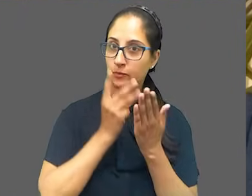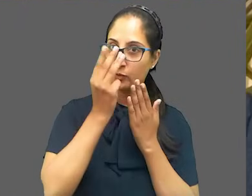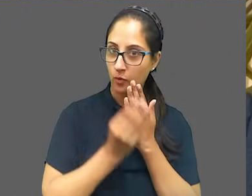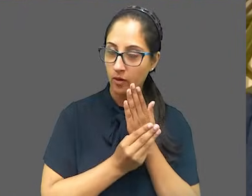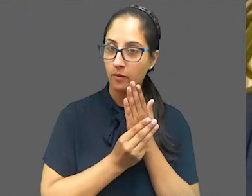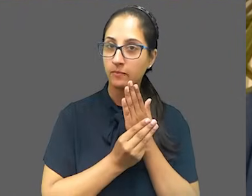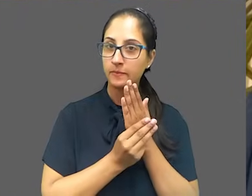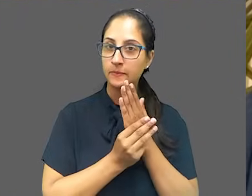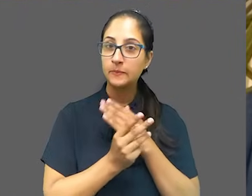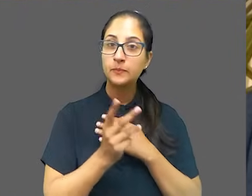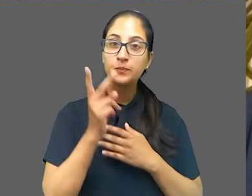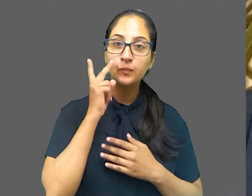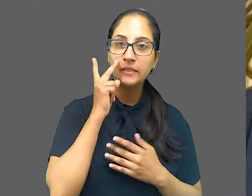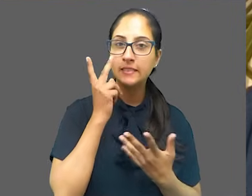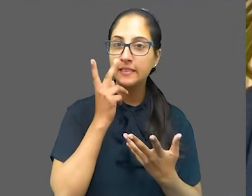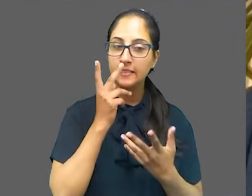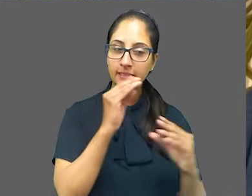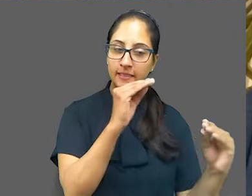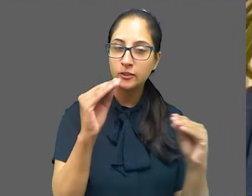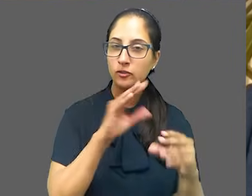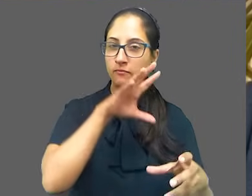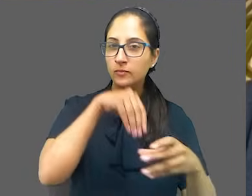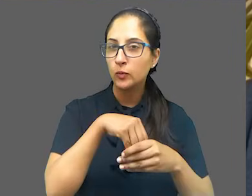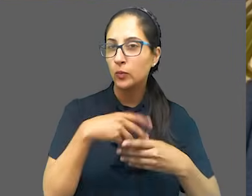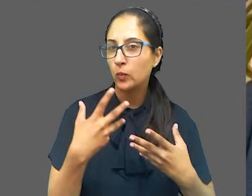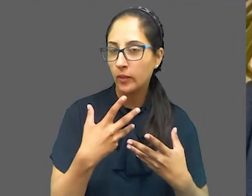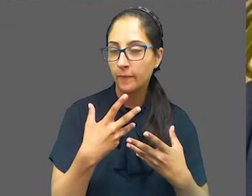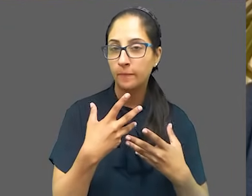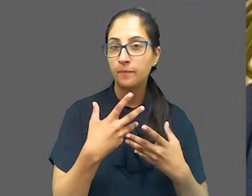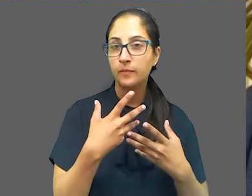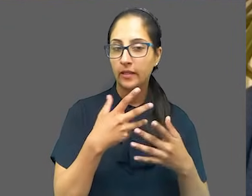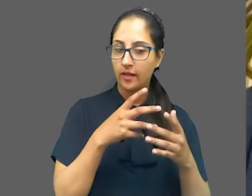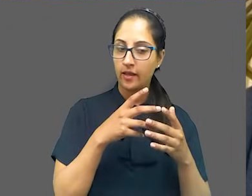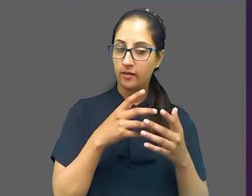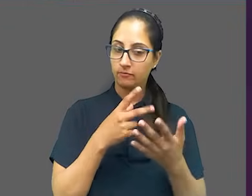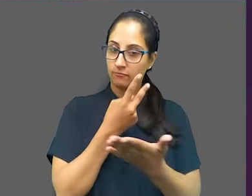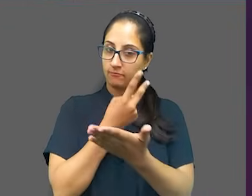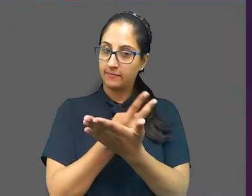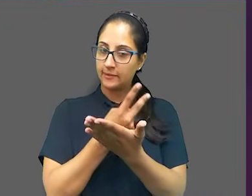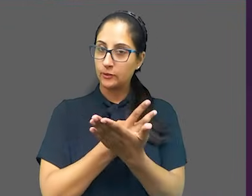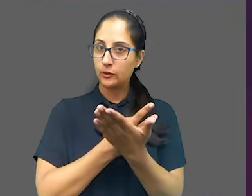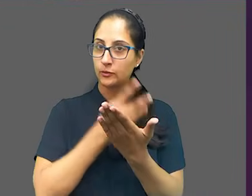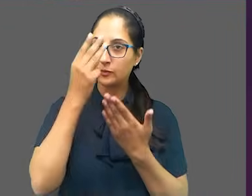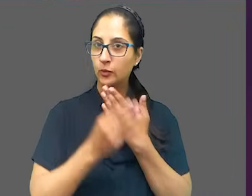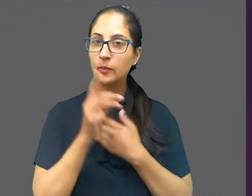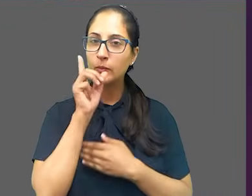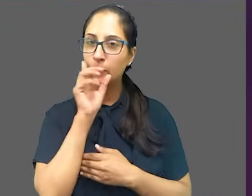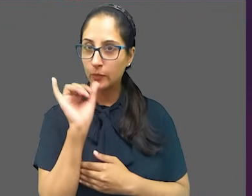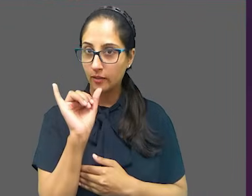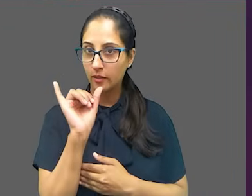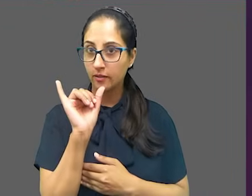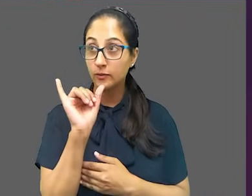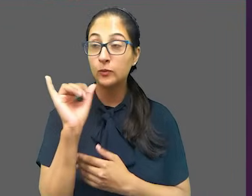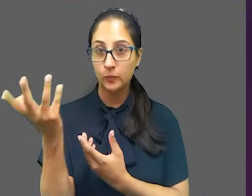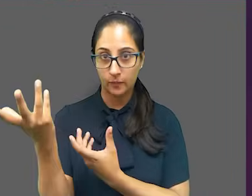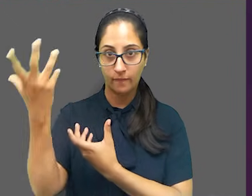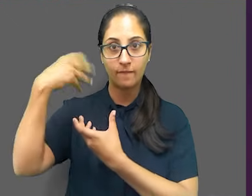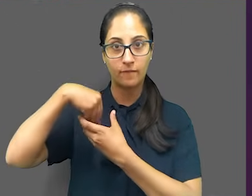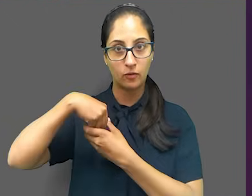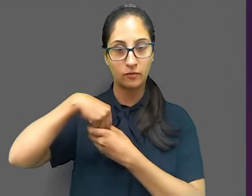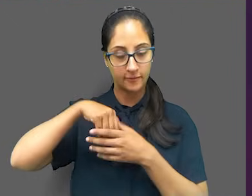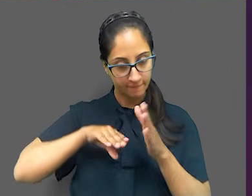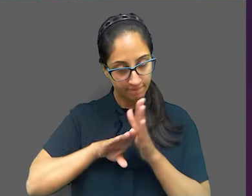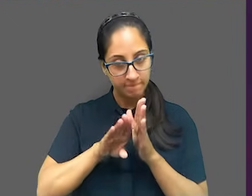how they would be able to connect the learnings of the master's program, how to actually handle the